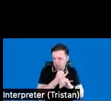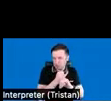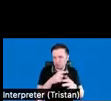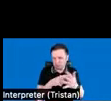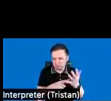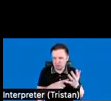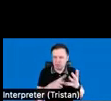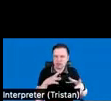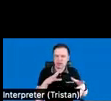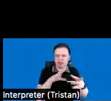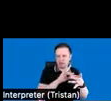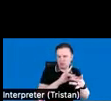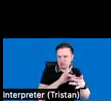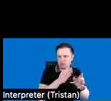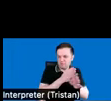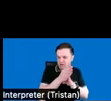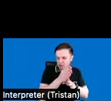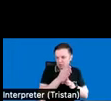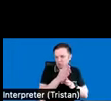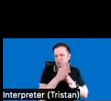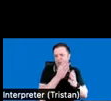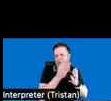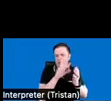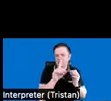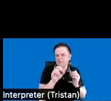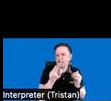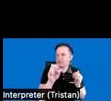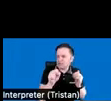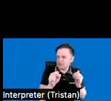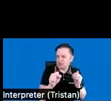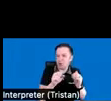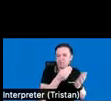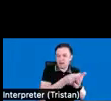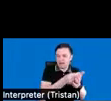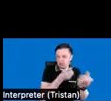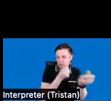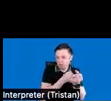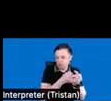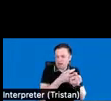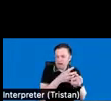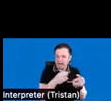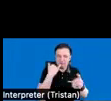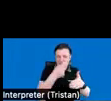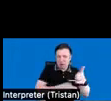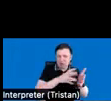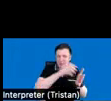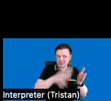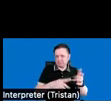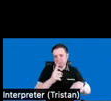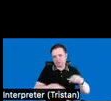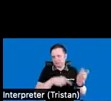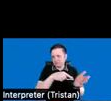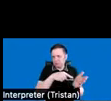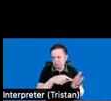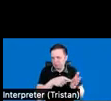accessing professionals, devices, or financial support, and prohibitive costs of such technologies, and challenges